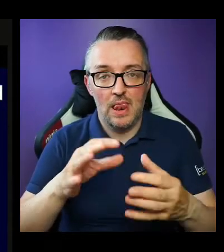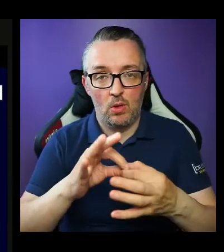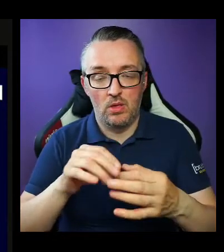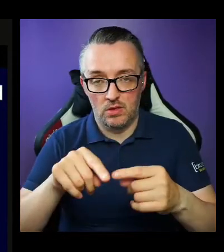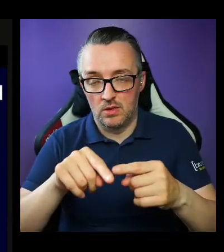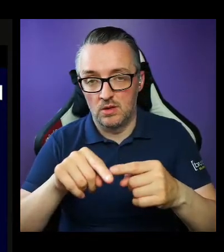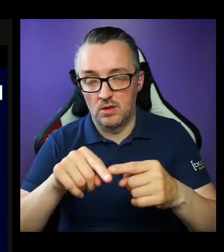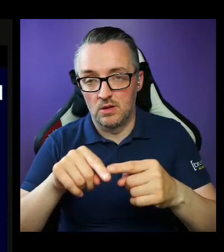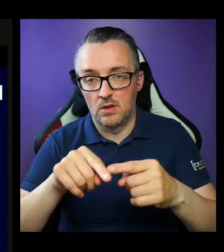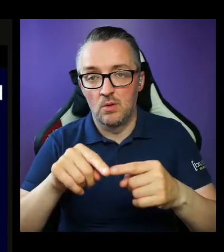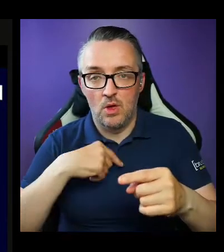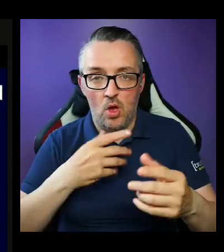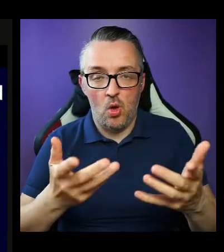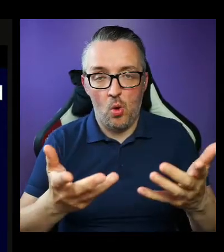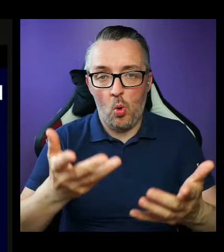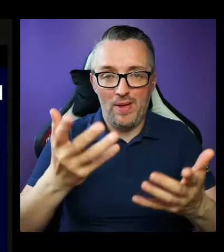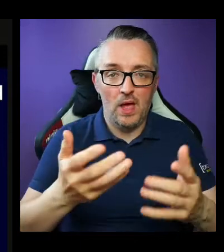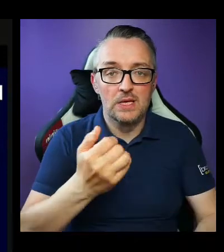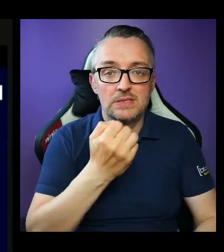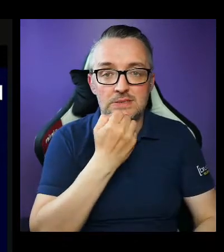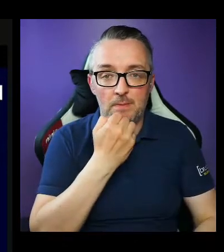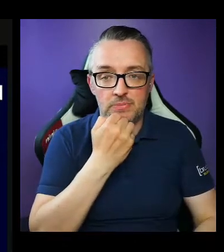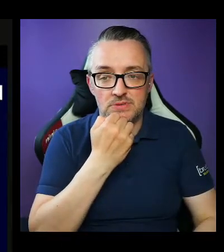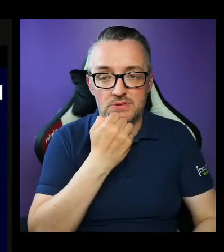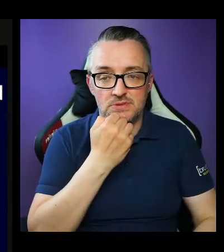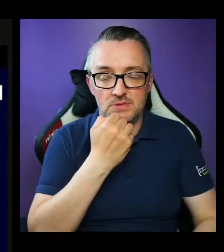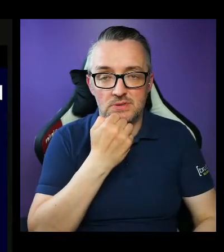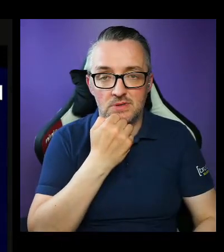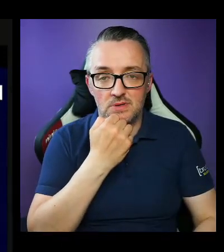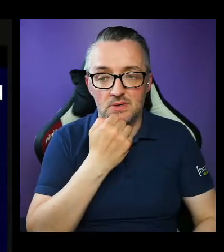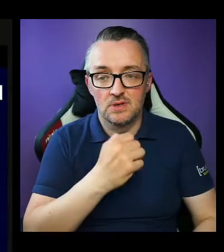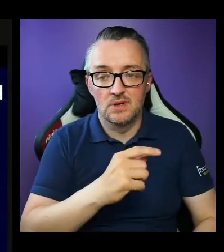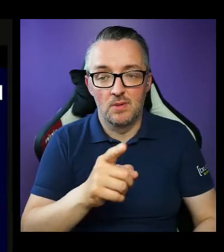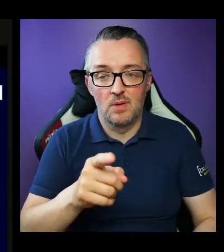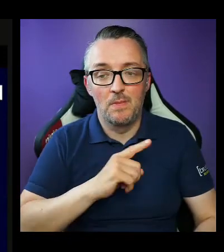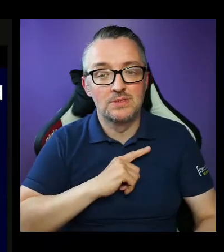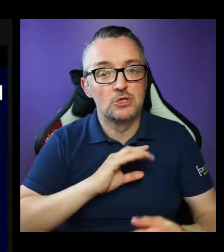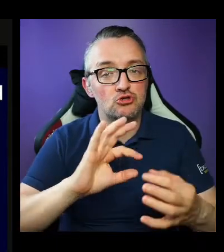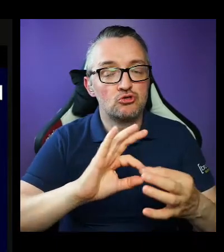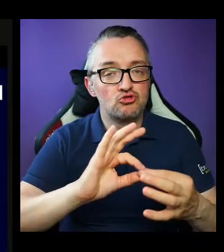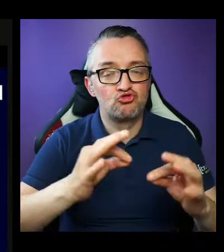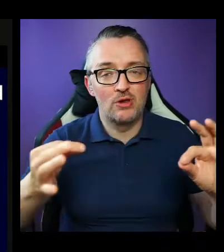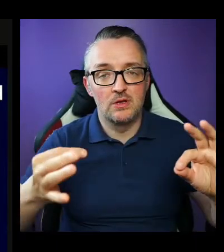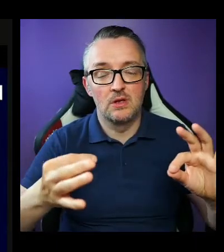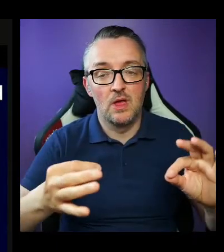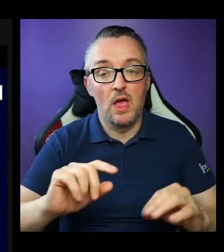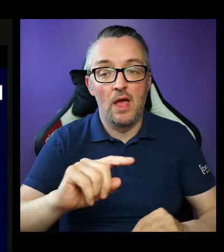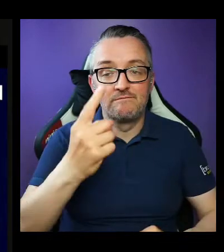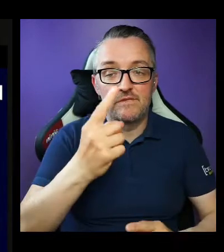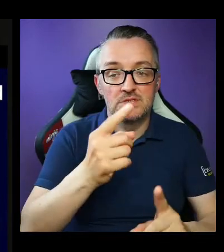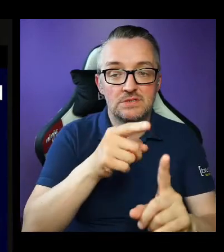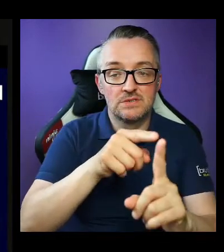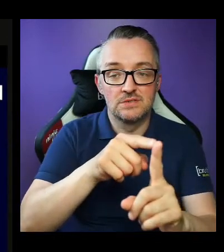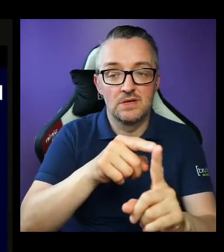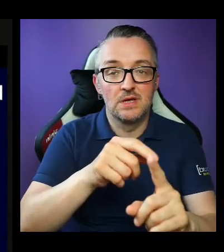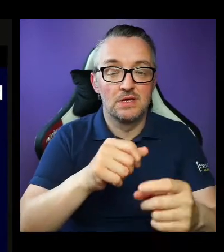are comparing numbers in there. But of course, being a string, the first digit of the number will be